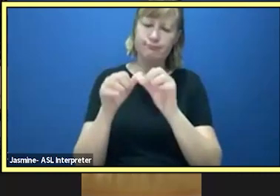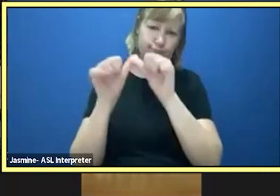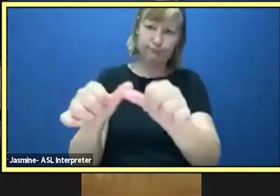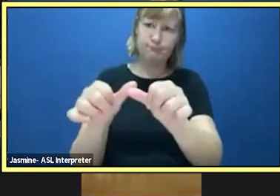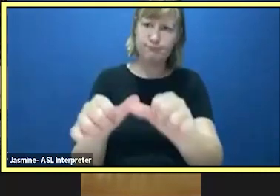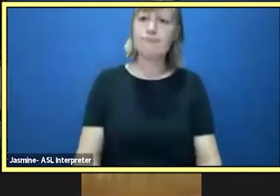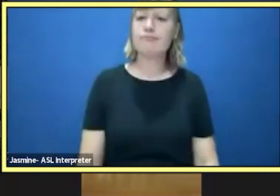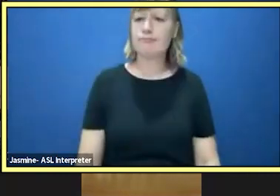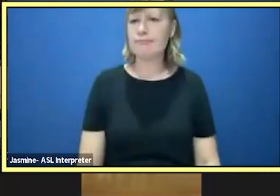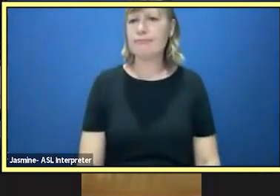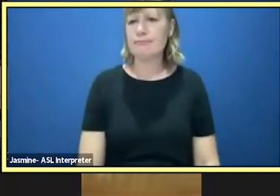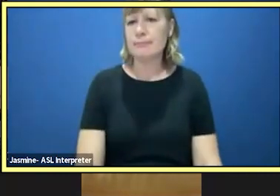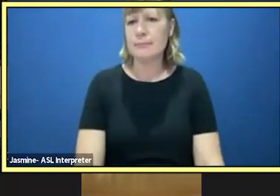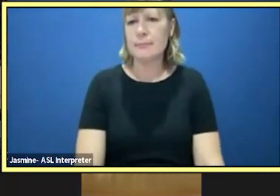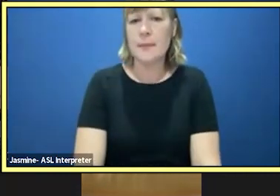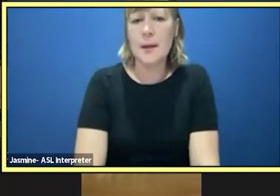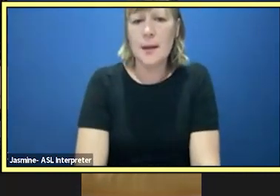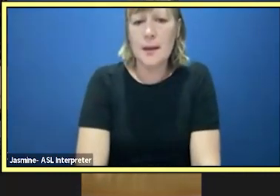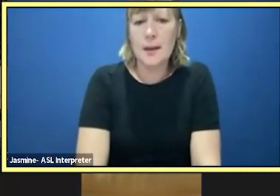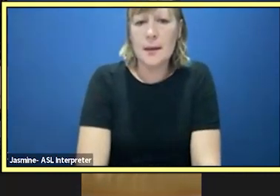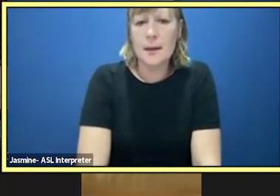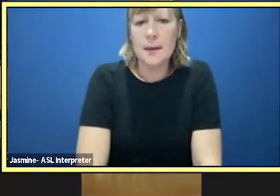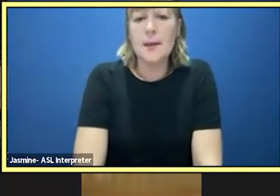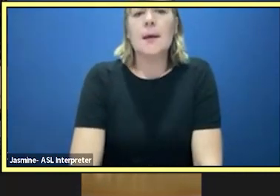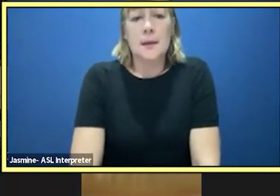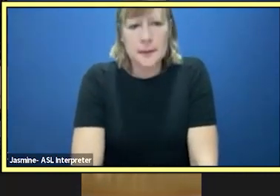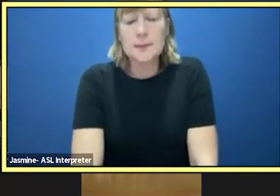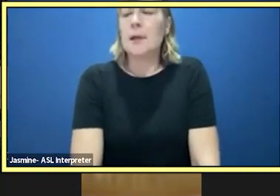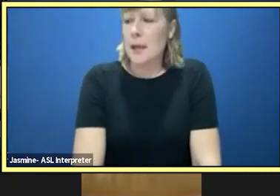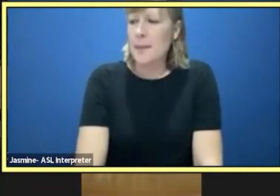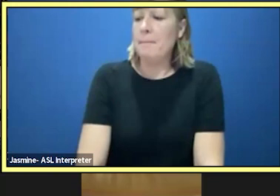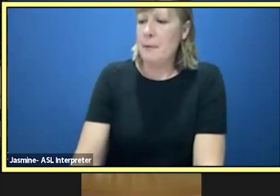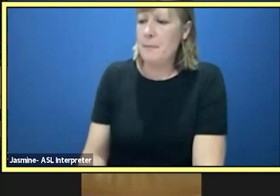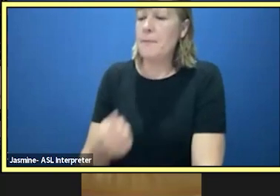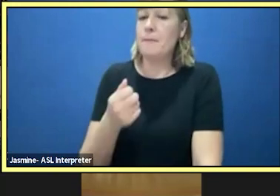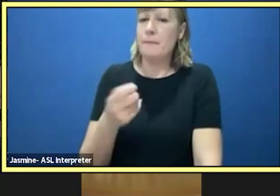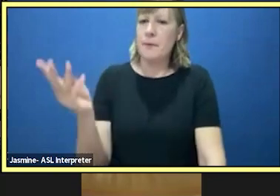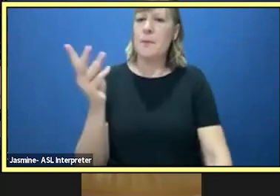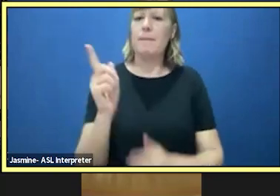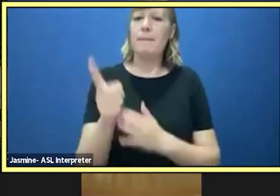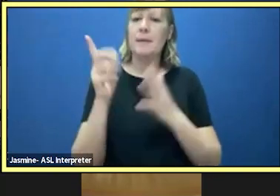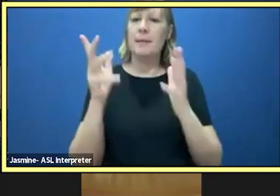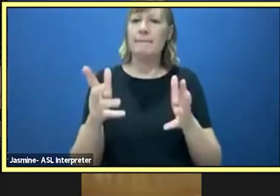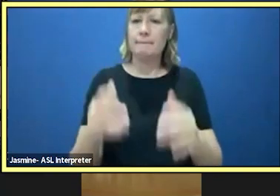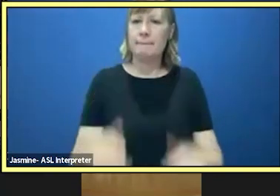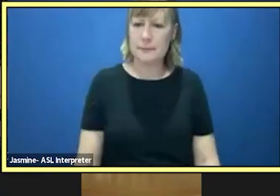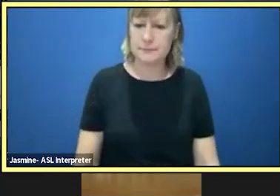There's only, yes, Greg, the meeting ends at 2:30. So there's only a few minutes left. And there is one more question. Did you answer that,